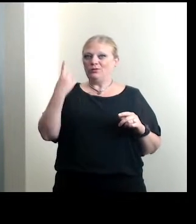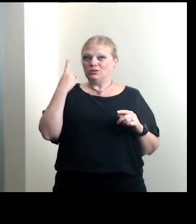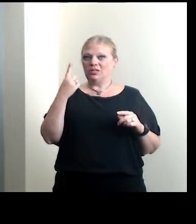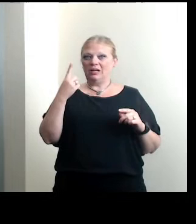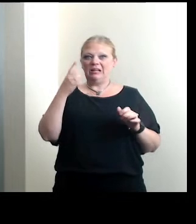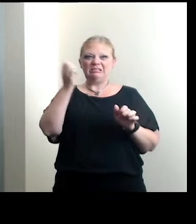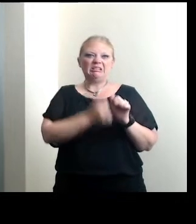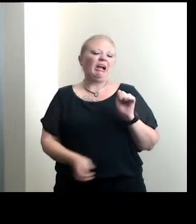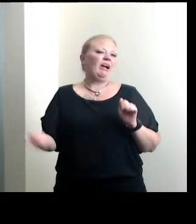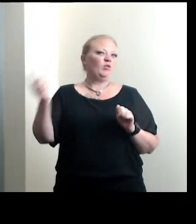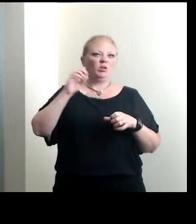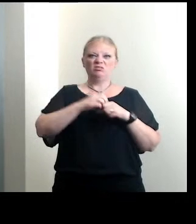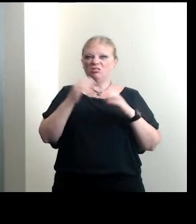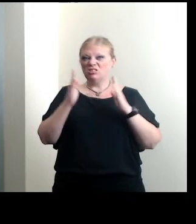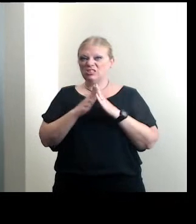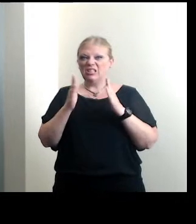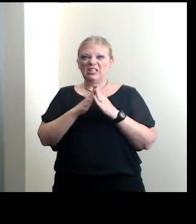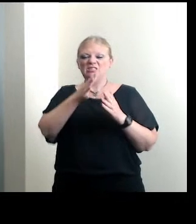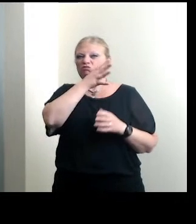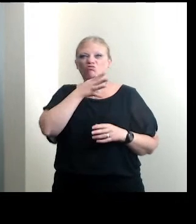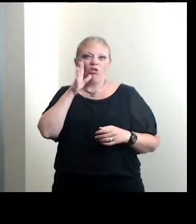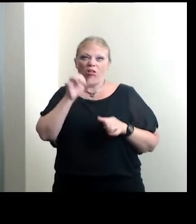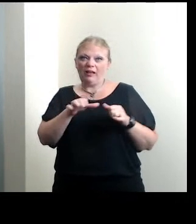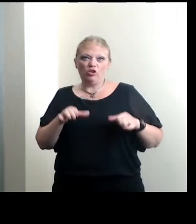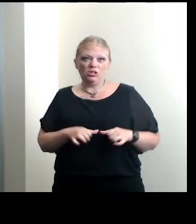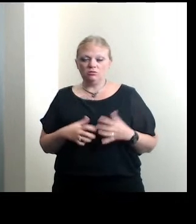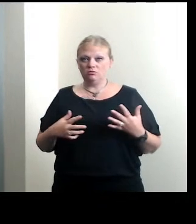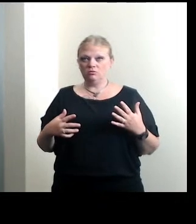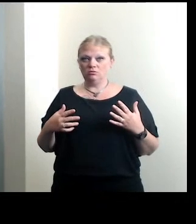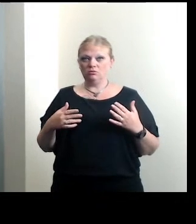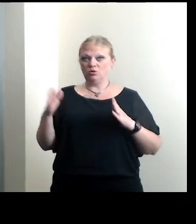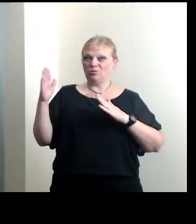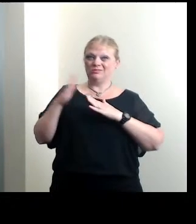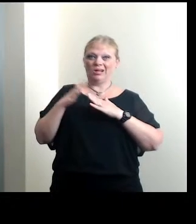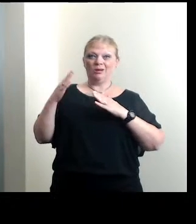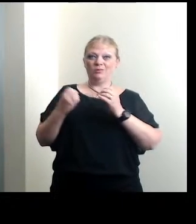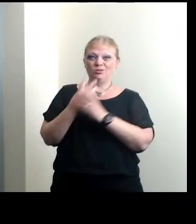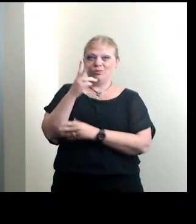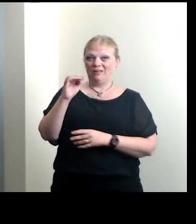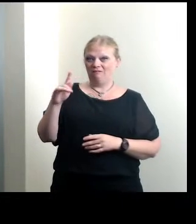is everywhere. It's in the city, it's in the rural areas. So the highest rate was